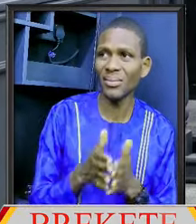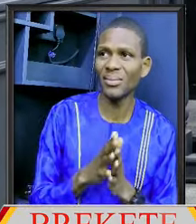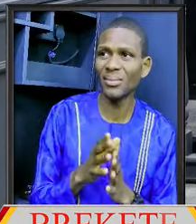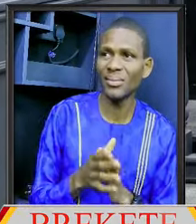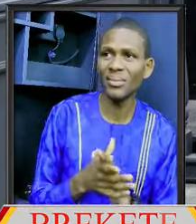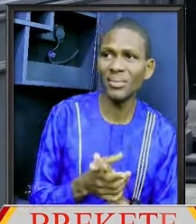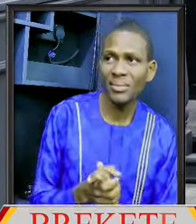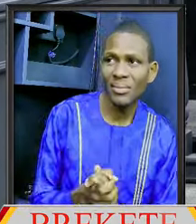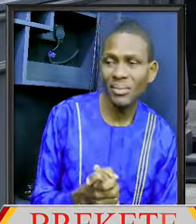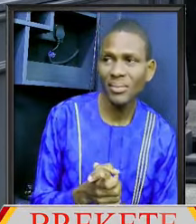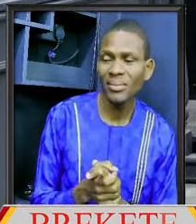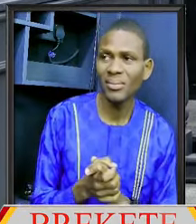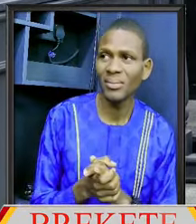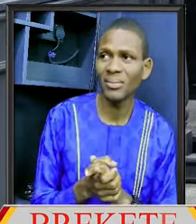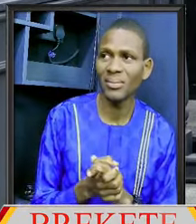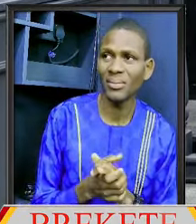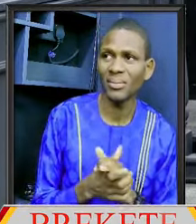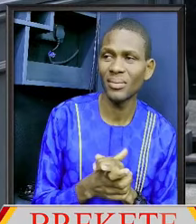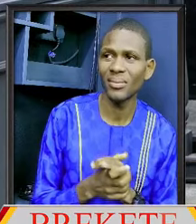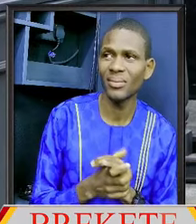Okay. Oh, okay. Ask him.